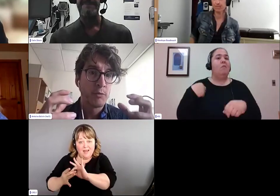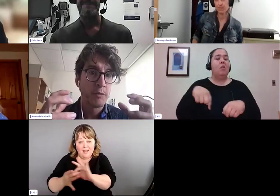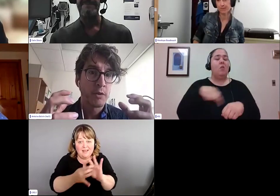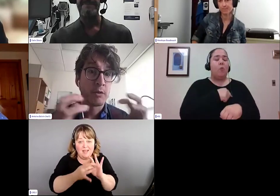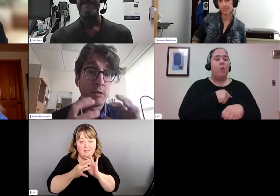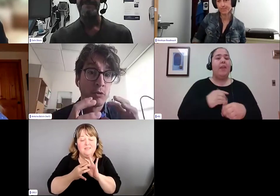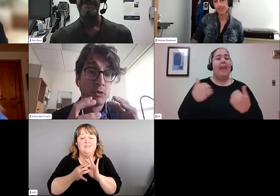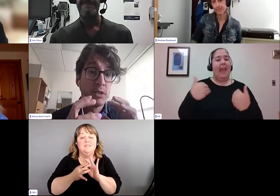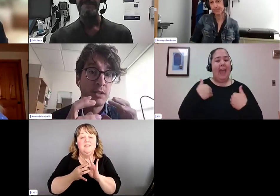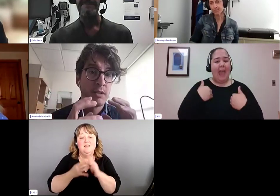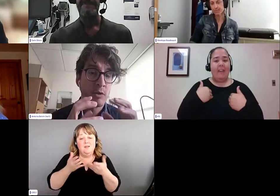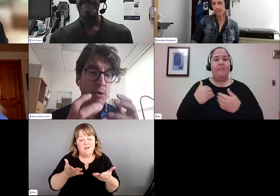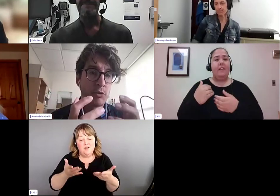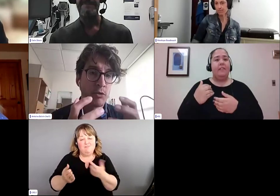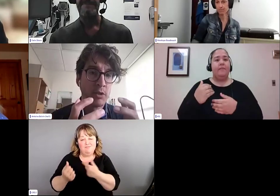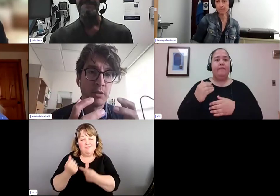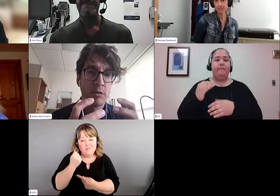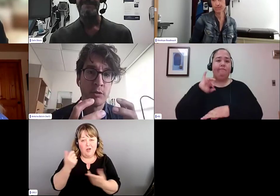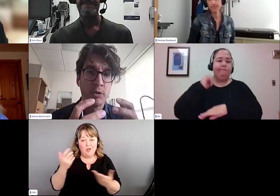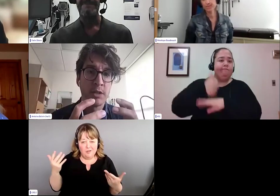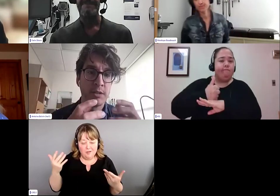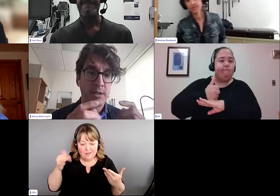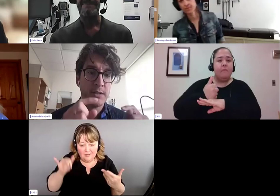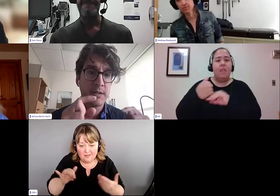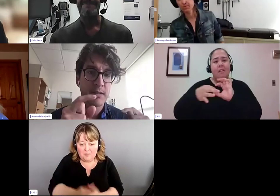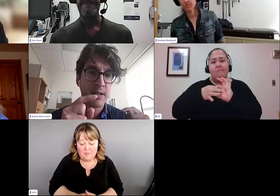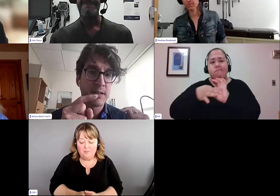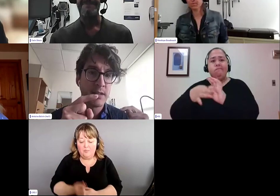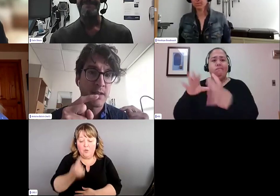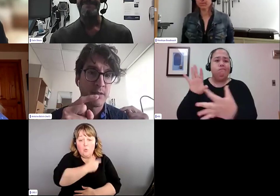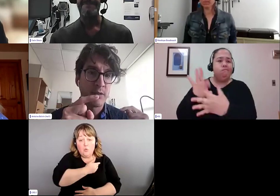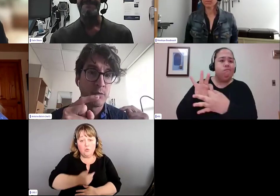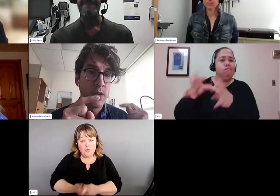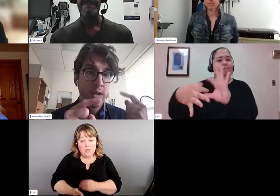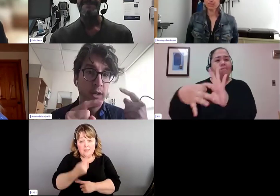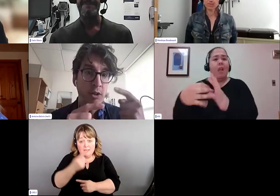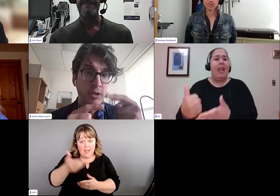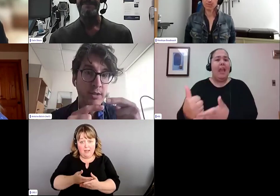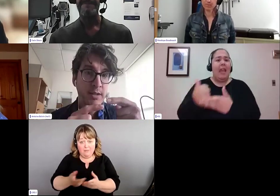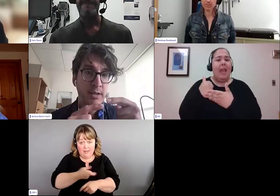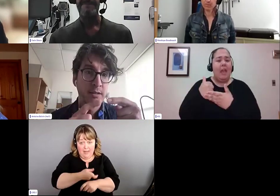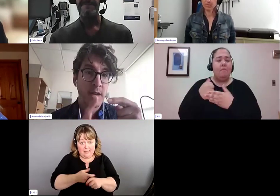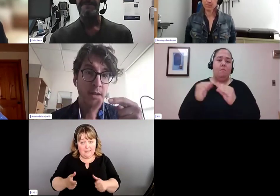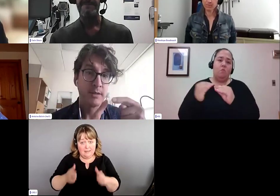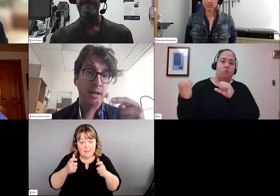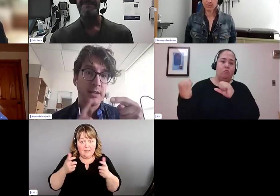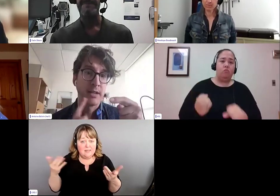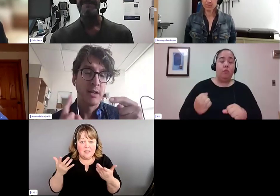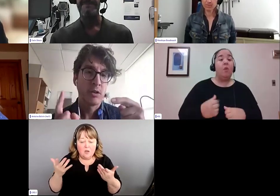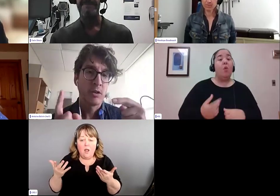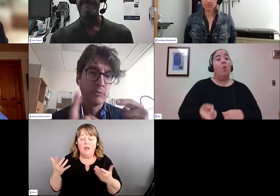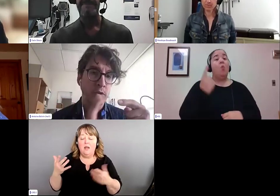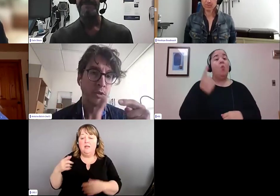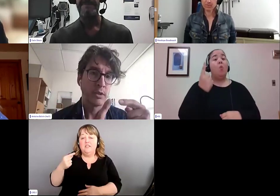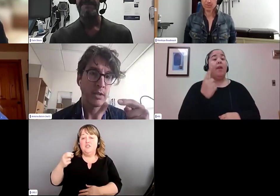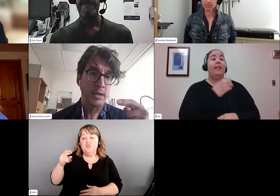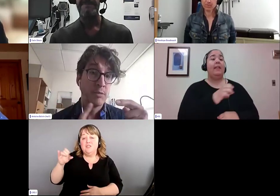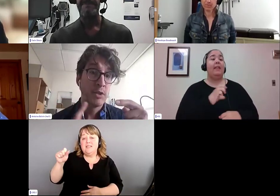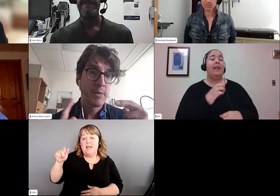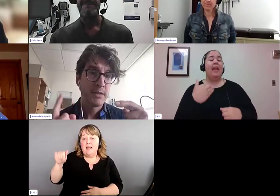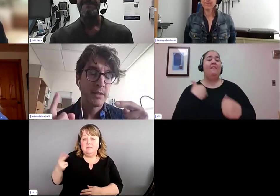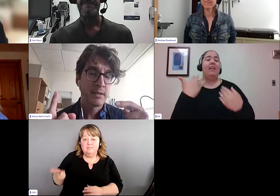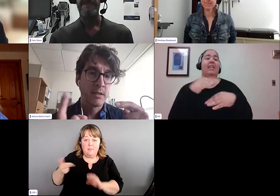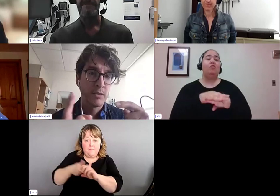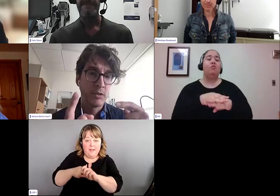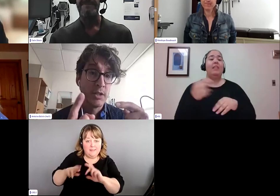built alliances which have allowed us to be stronger and stronger. One of the opportunities that we had in our clinic was the integration of